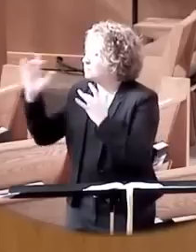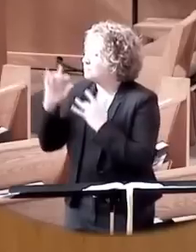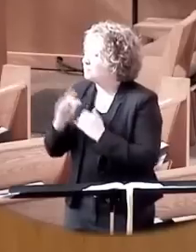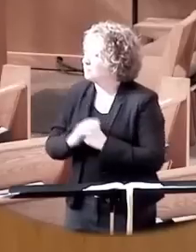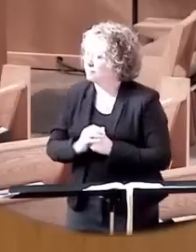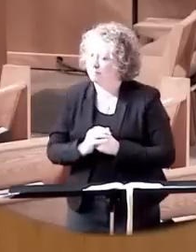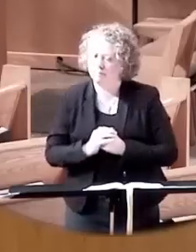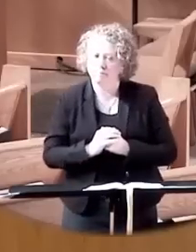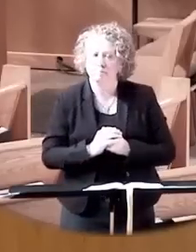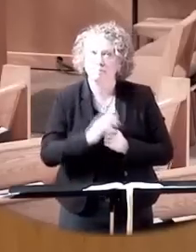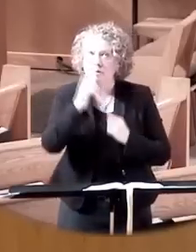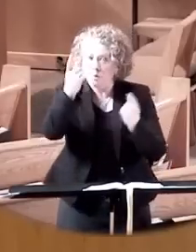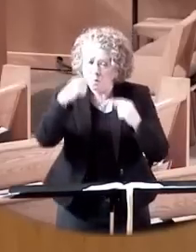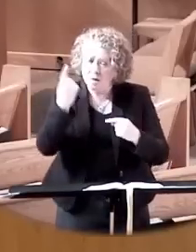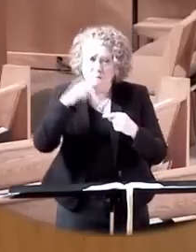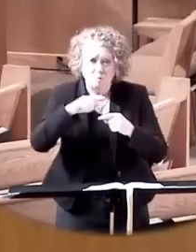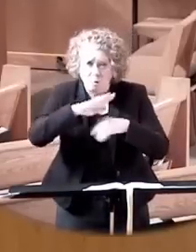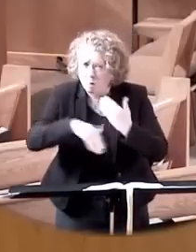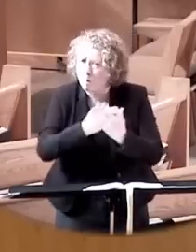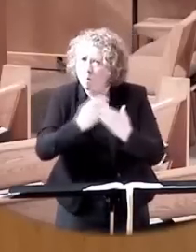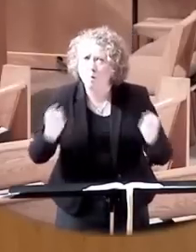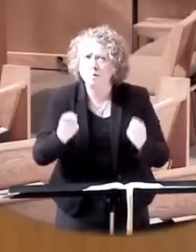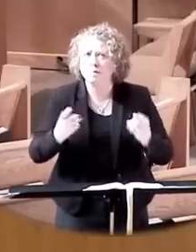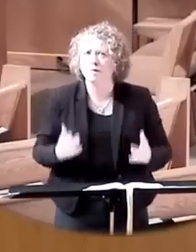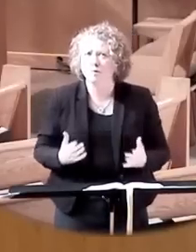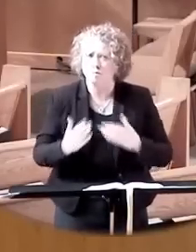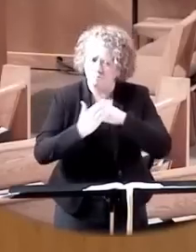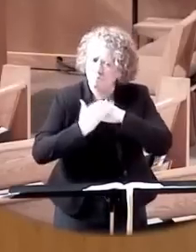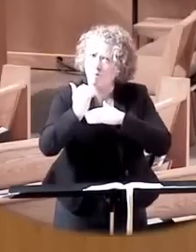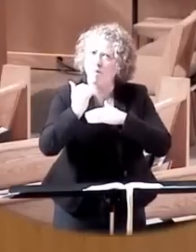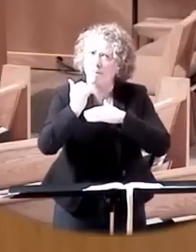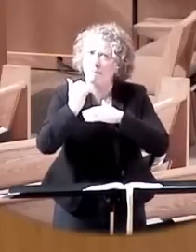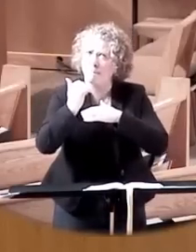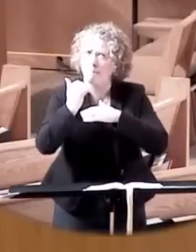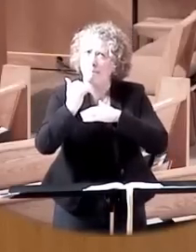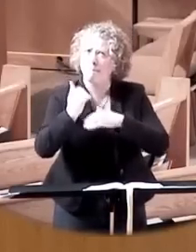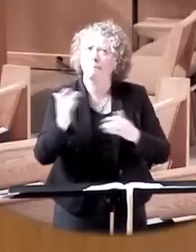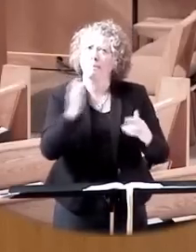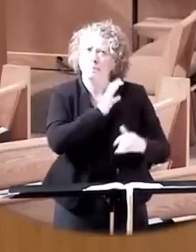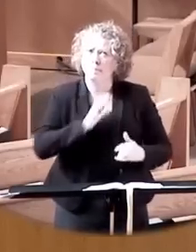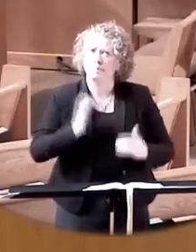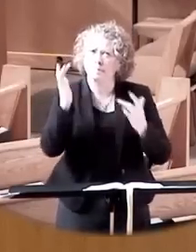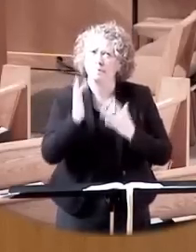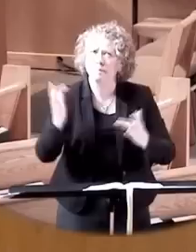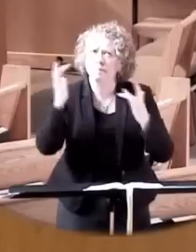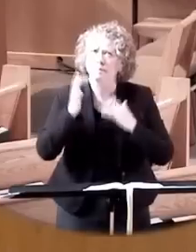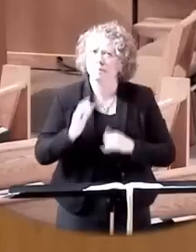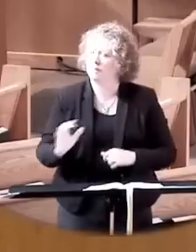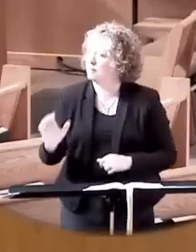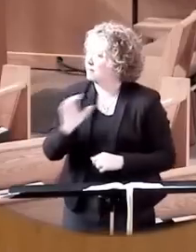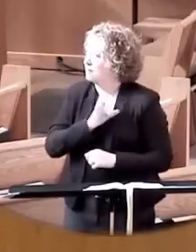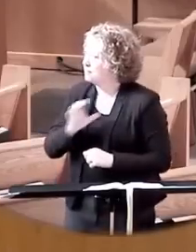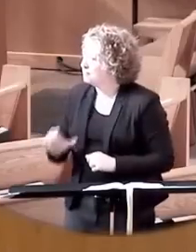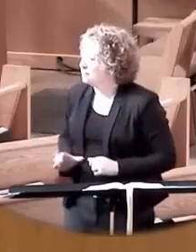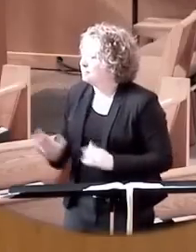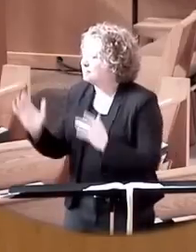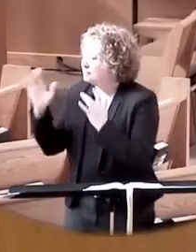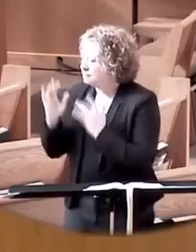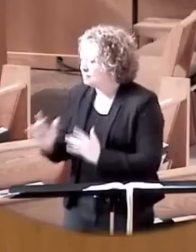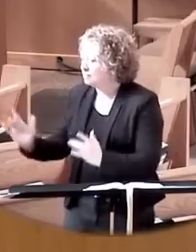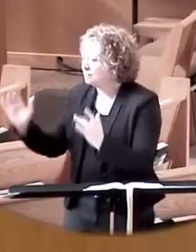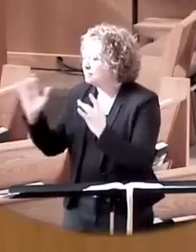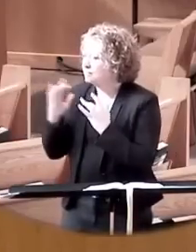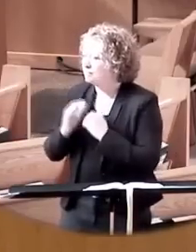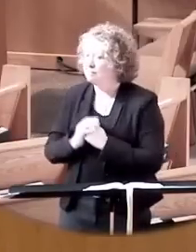Lord, have mercy. You came to call sinners. Christ, have mercy. Christ, have mercy. You are